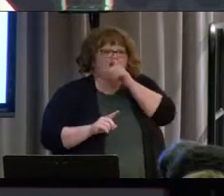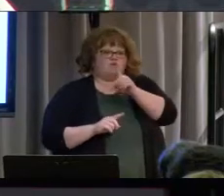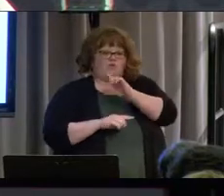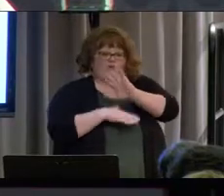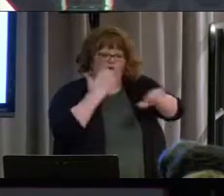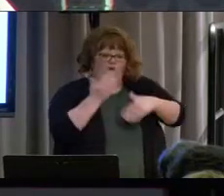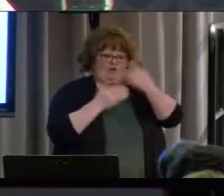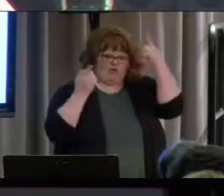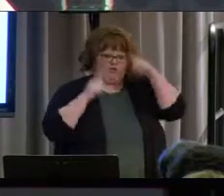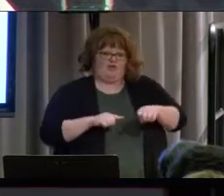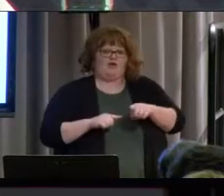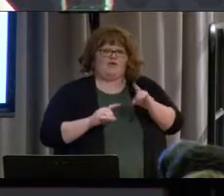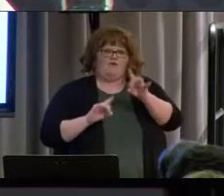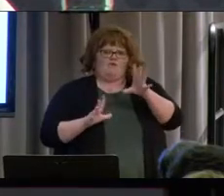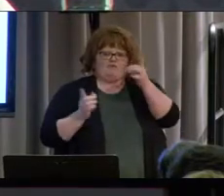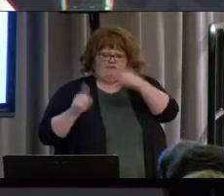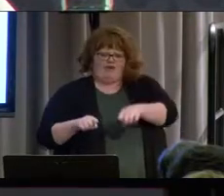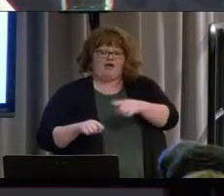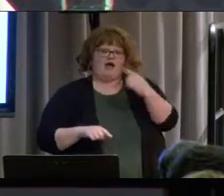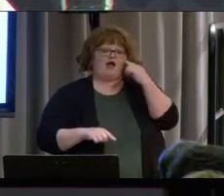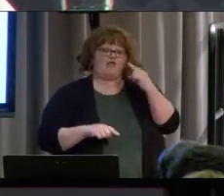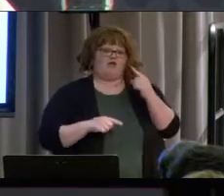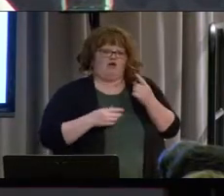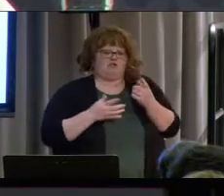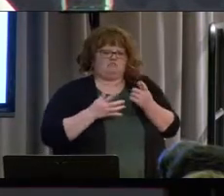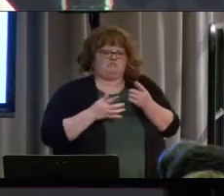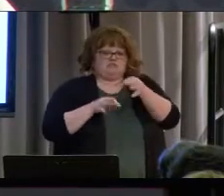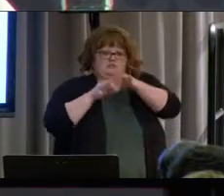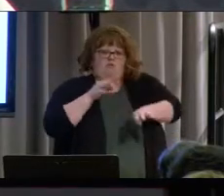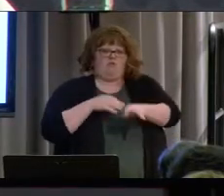and didn't we all wrap our arms around